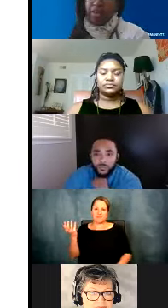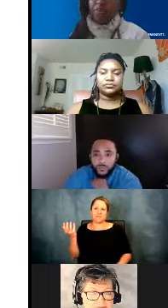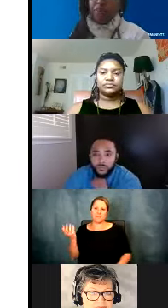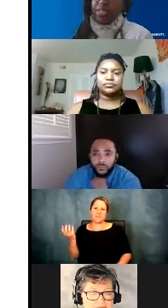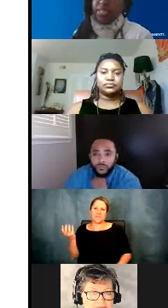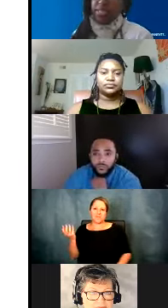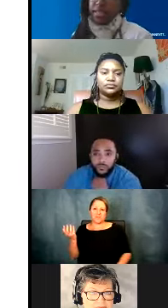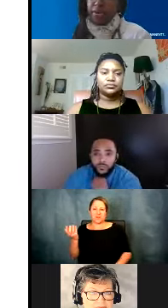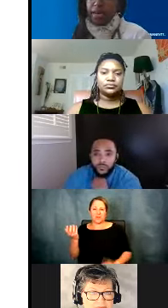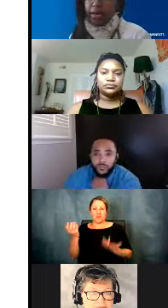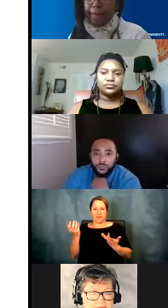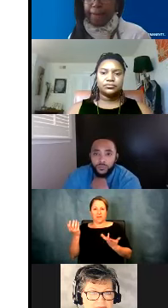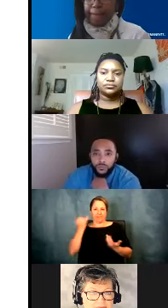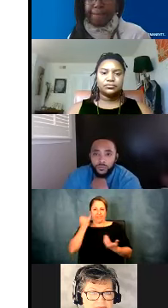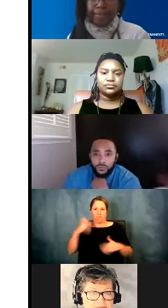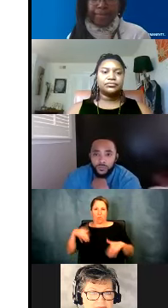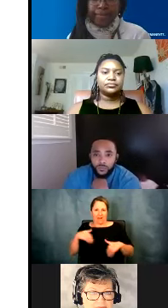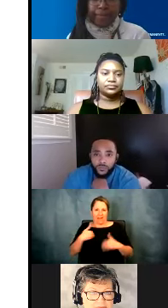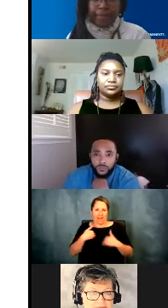or the information isn't there yet.